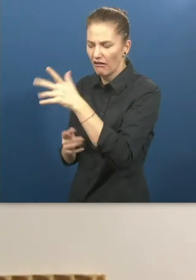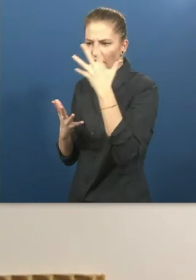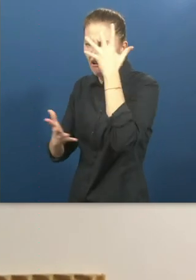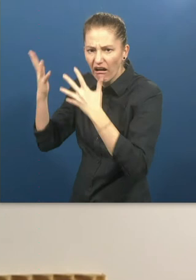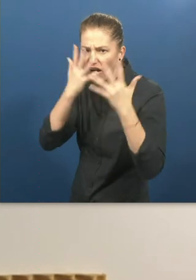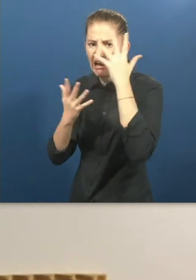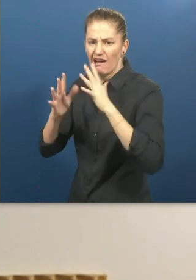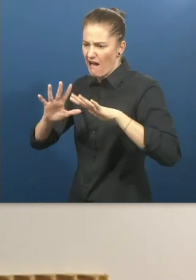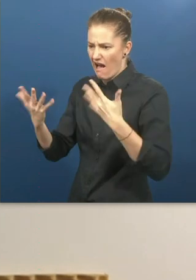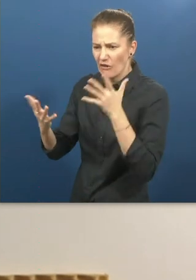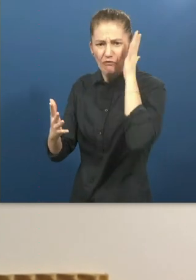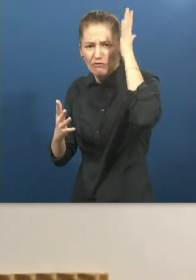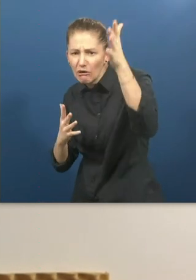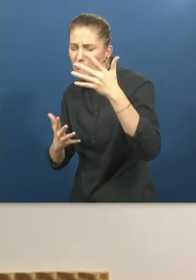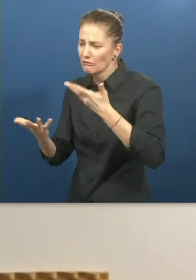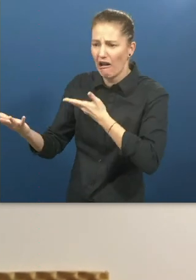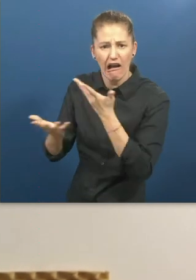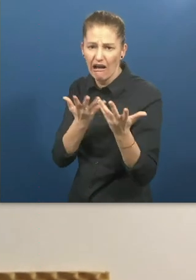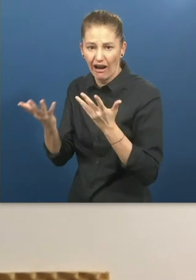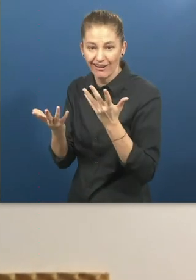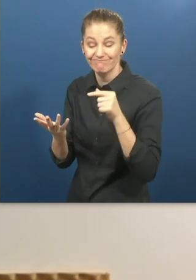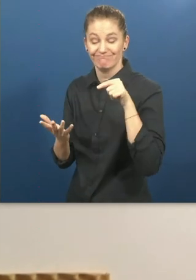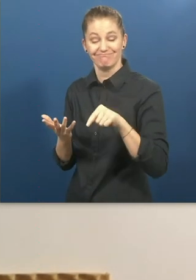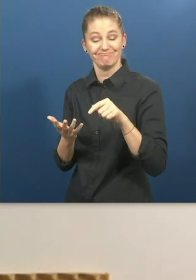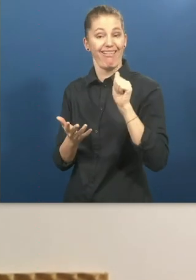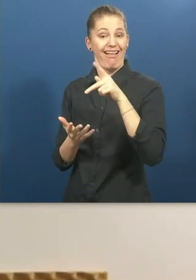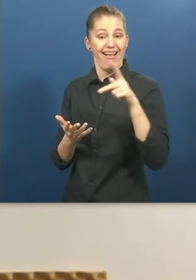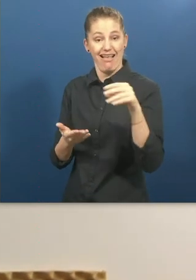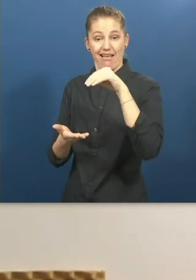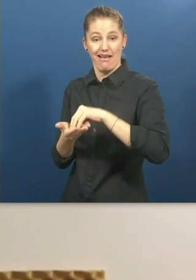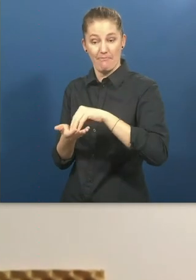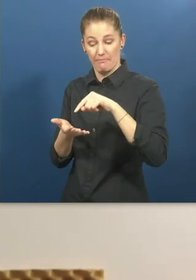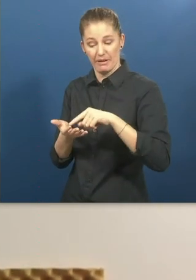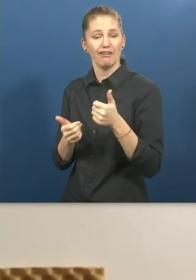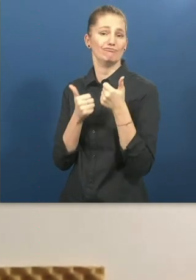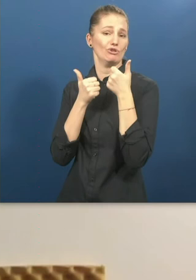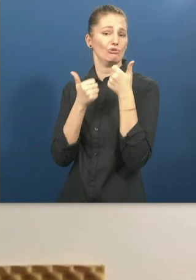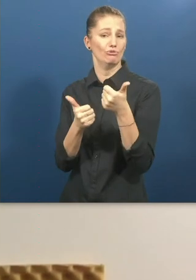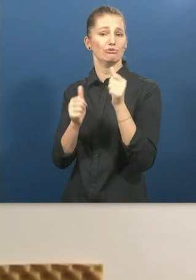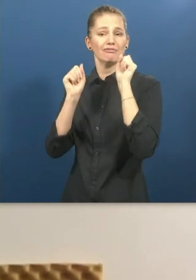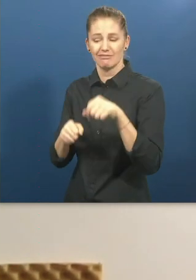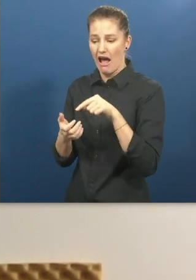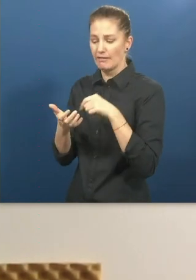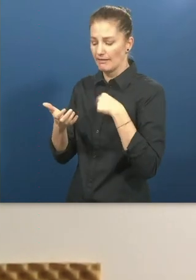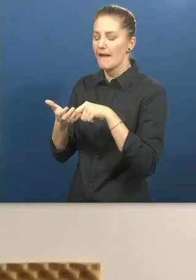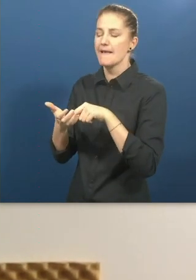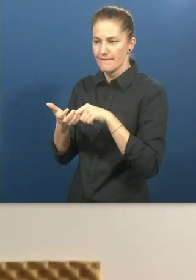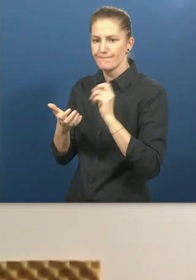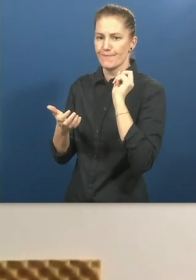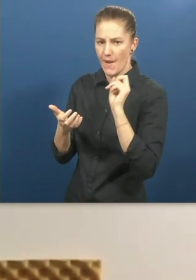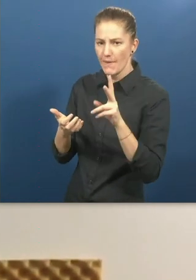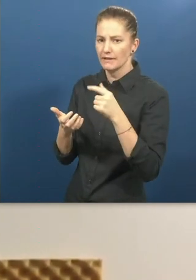confusion, worry about the future. And the Rehab app is very